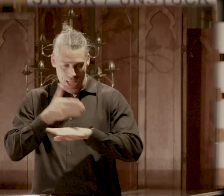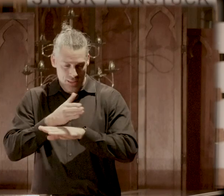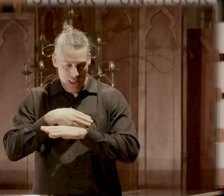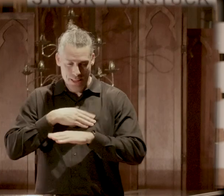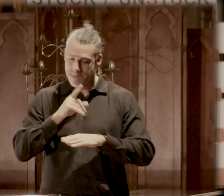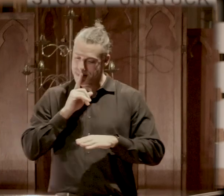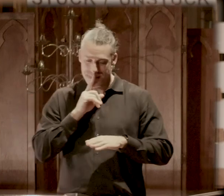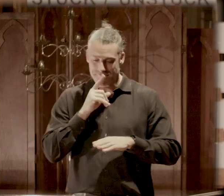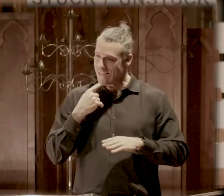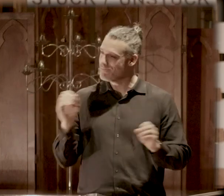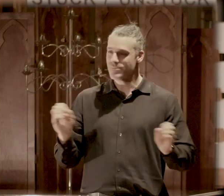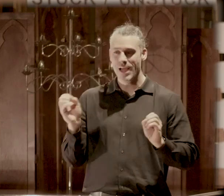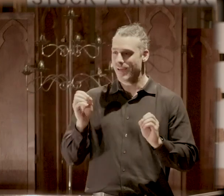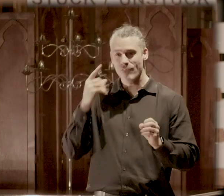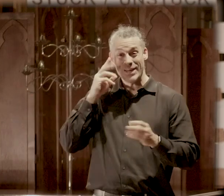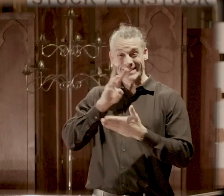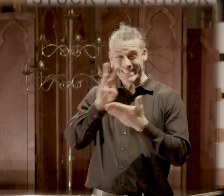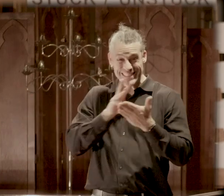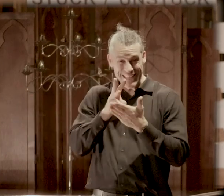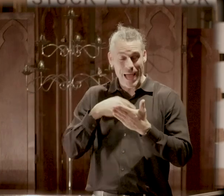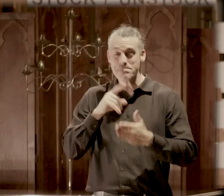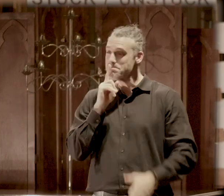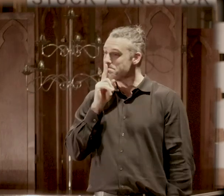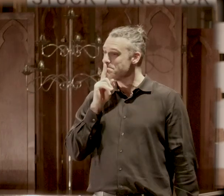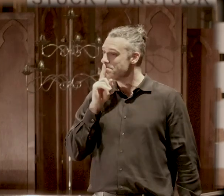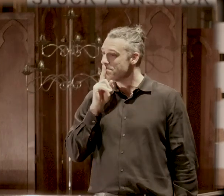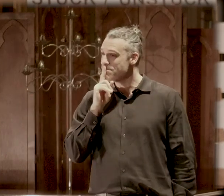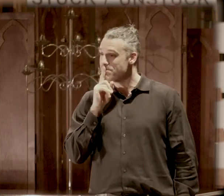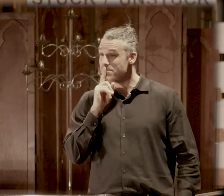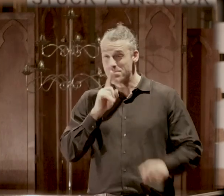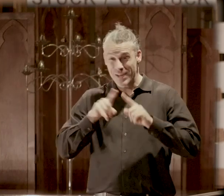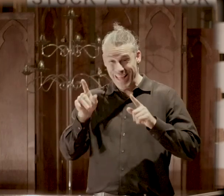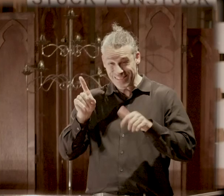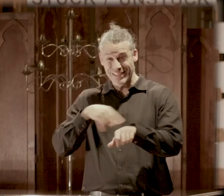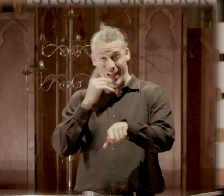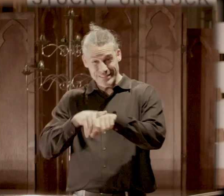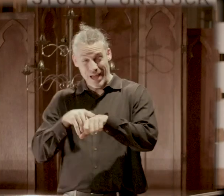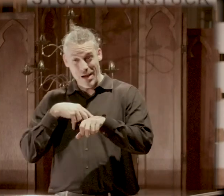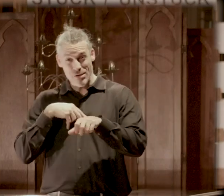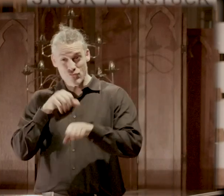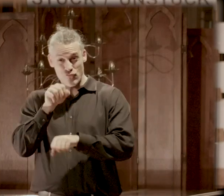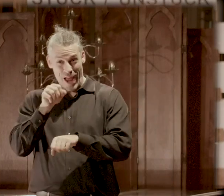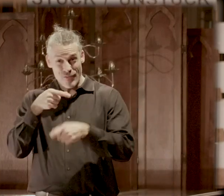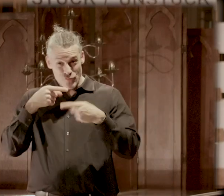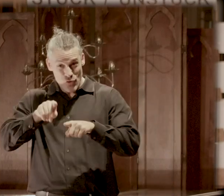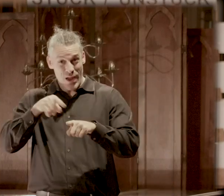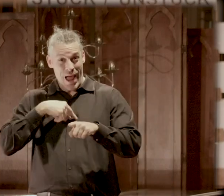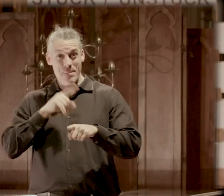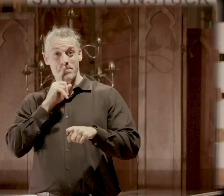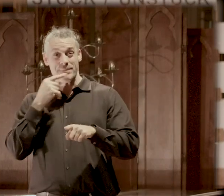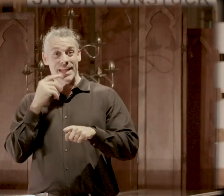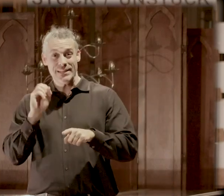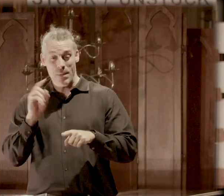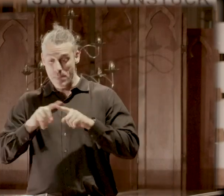quiet on the outside. I didn't say a word to him for 6 hours. That's such a long time to not speak to somebody in a car.